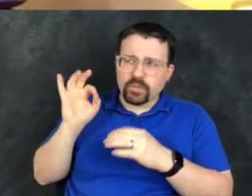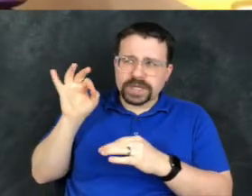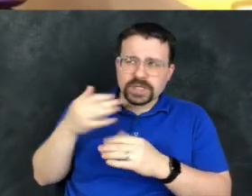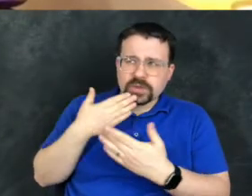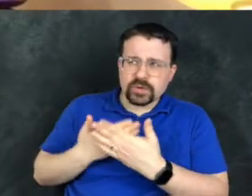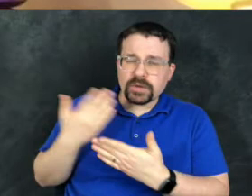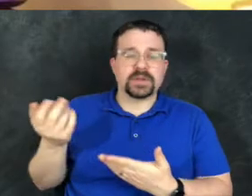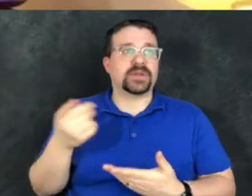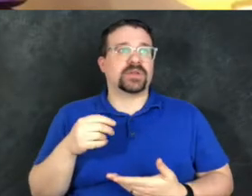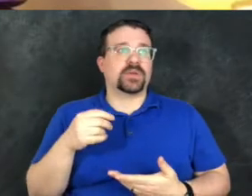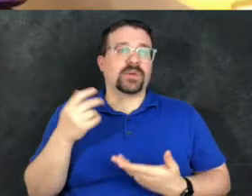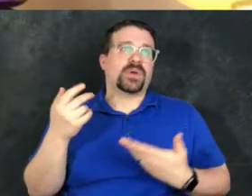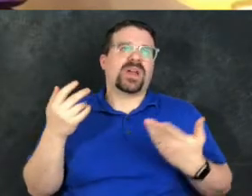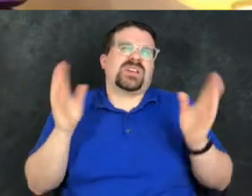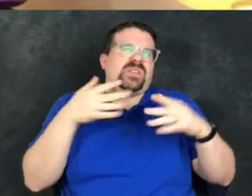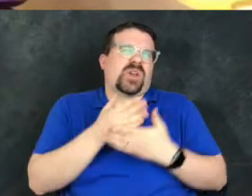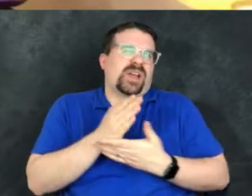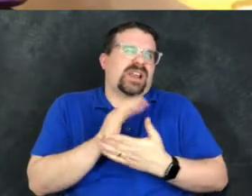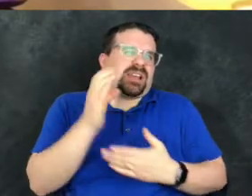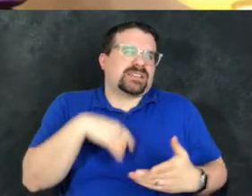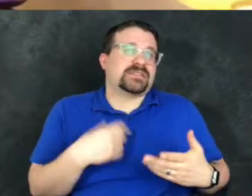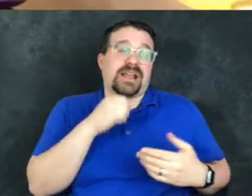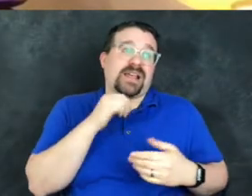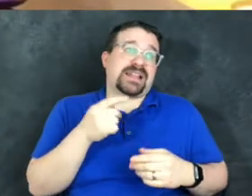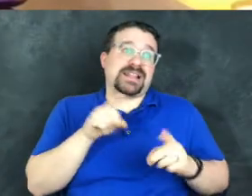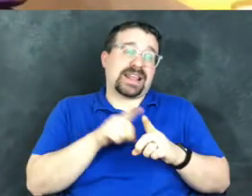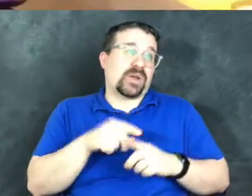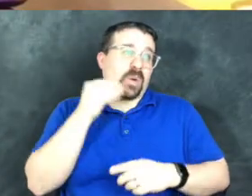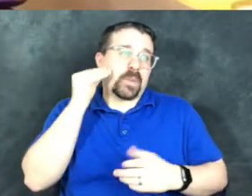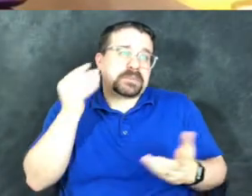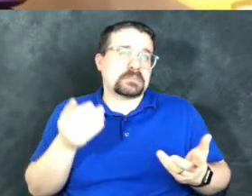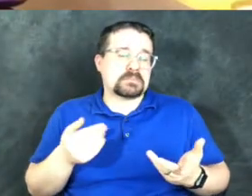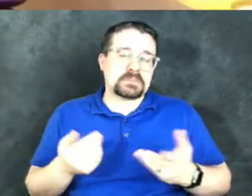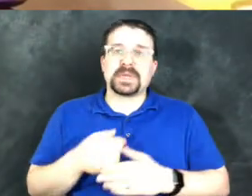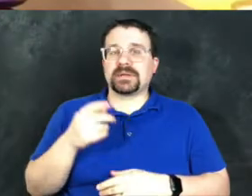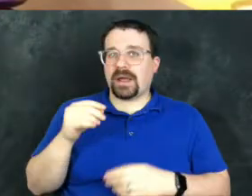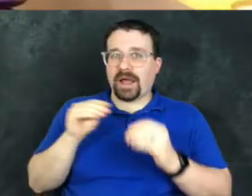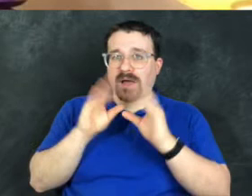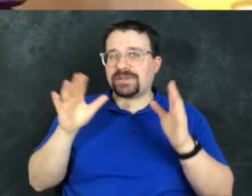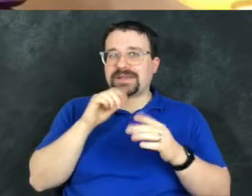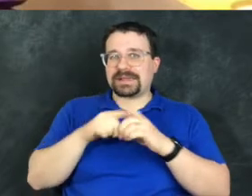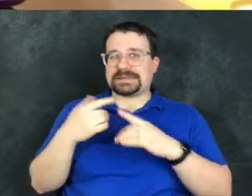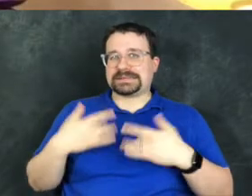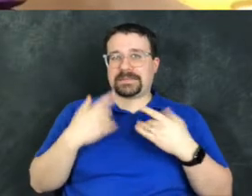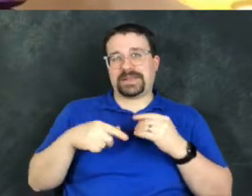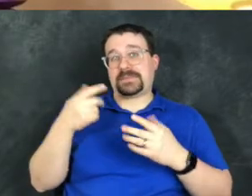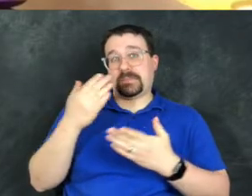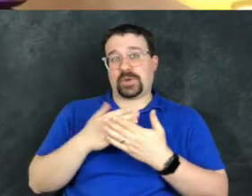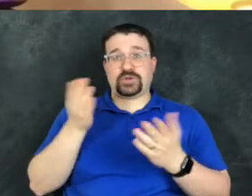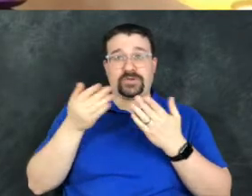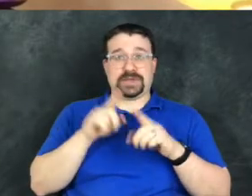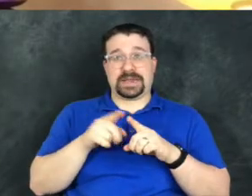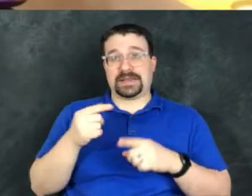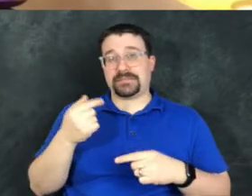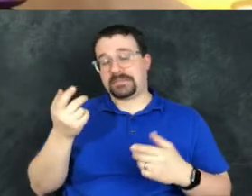Well, how was the preaching, I asked. He responded, oh, all right, I guess. Not quite like home. He was obviously not